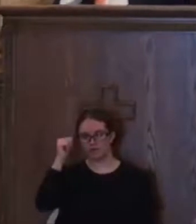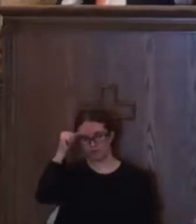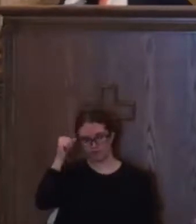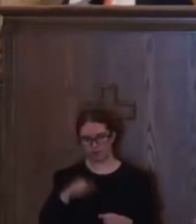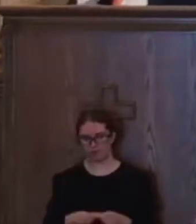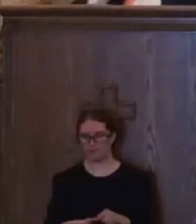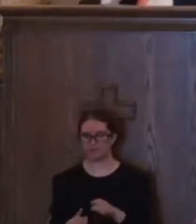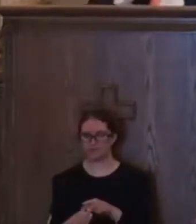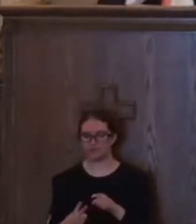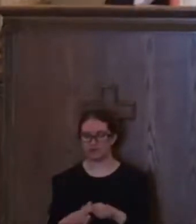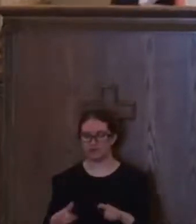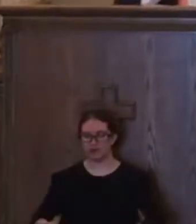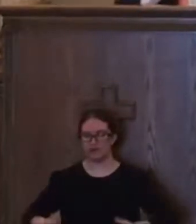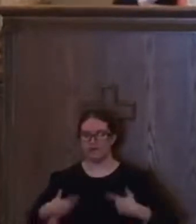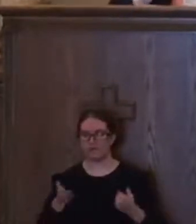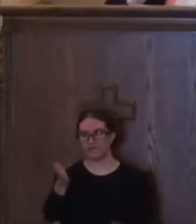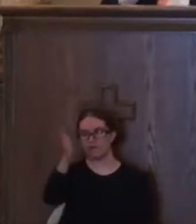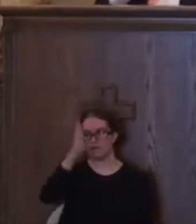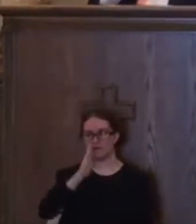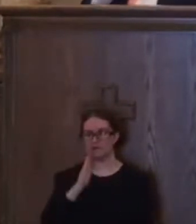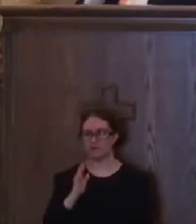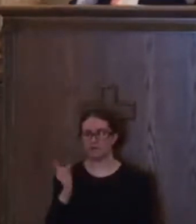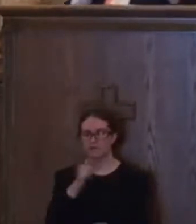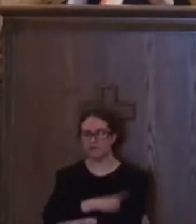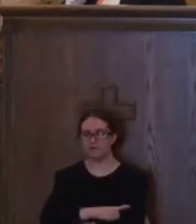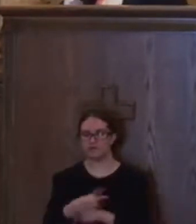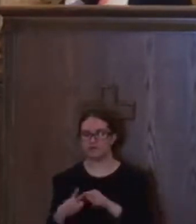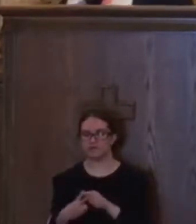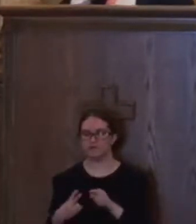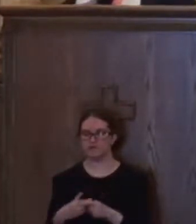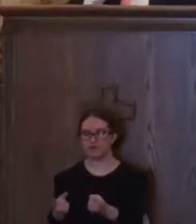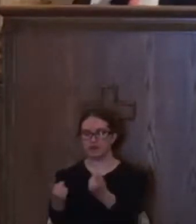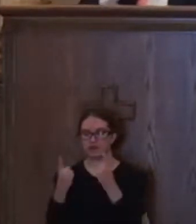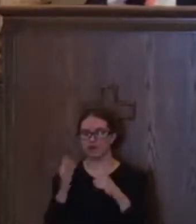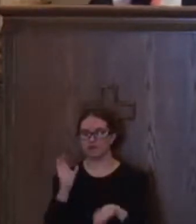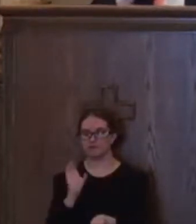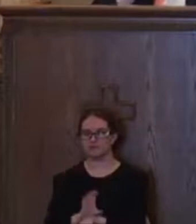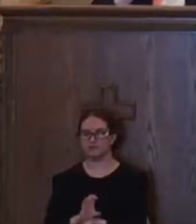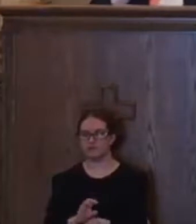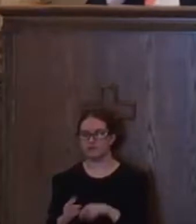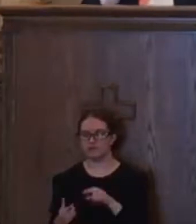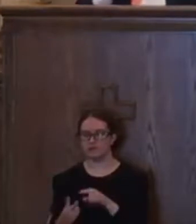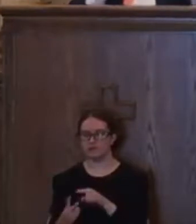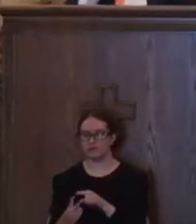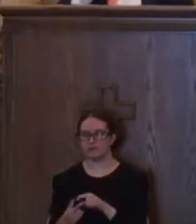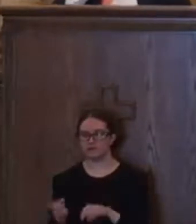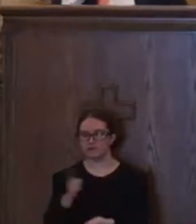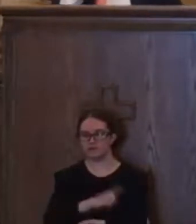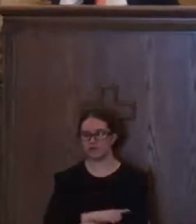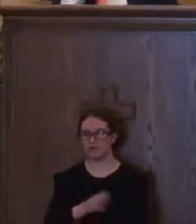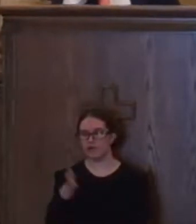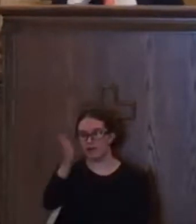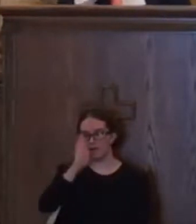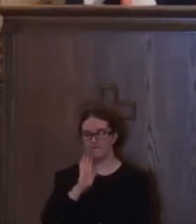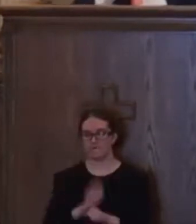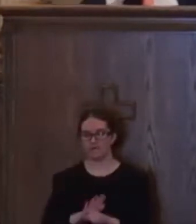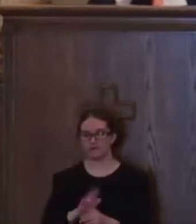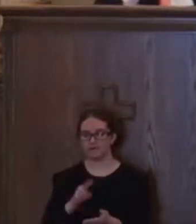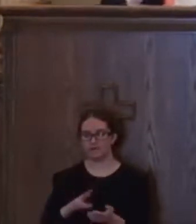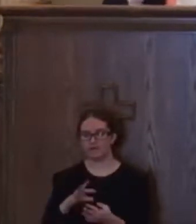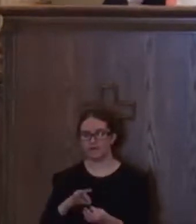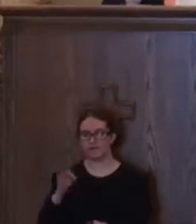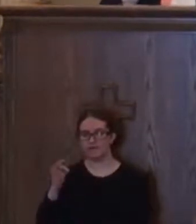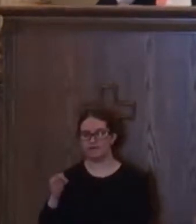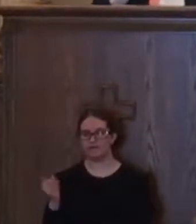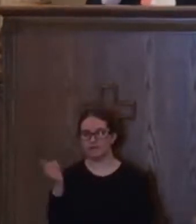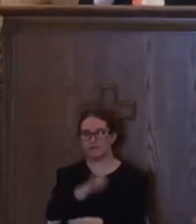you decided to live for God, the day you decided to come to church, the day that God filled you with the Holy Ghost, the day